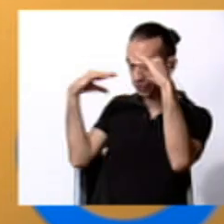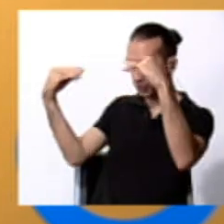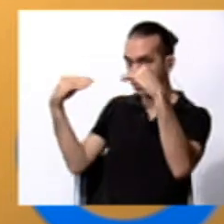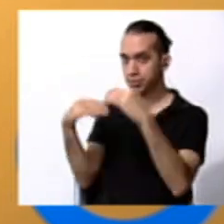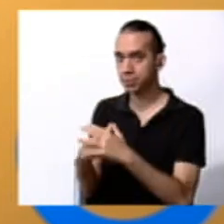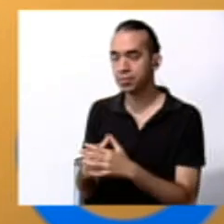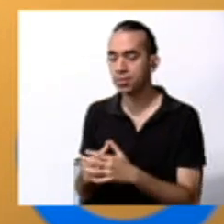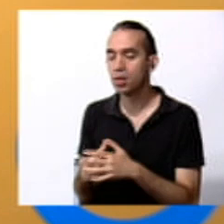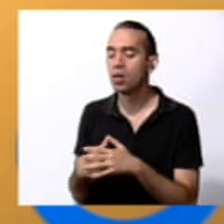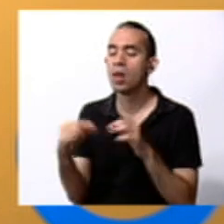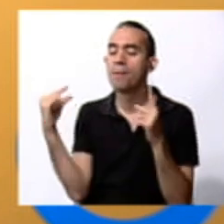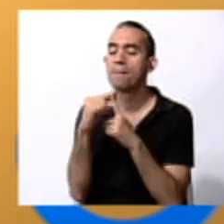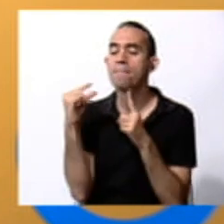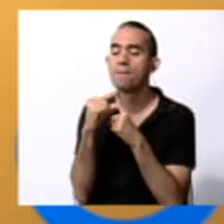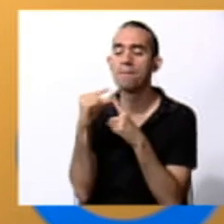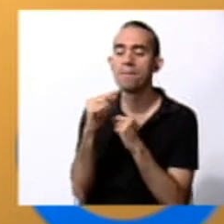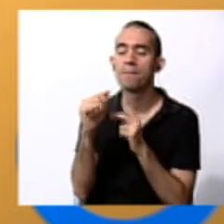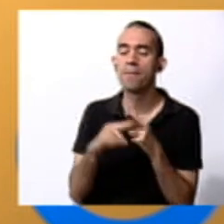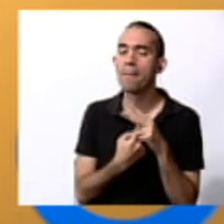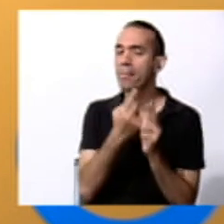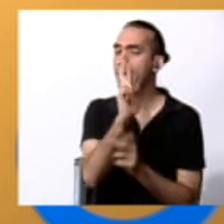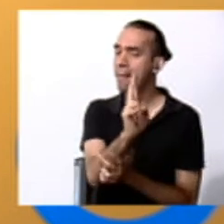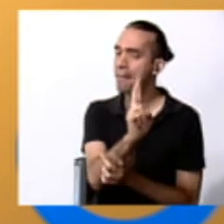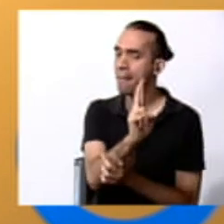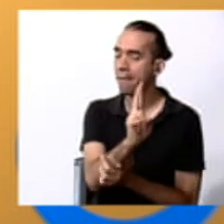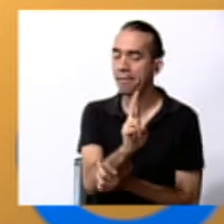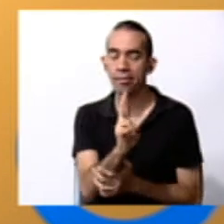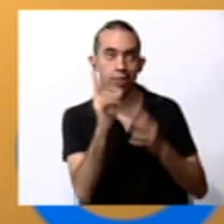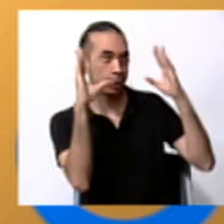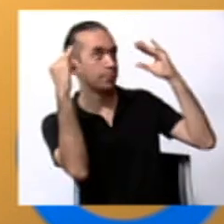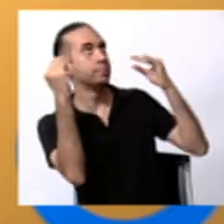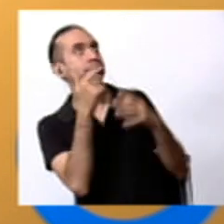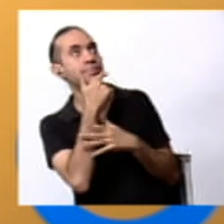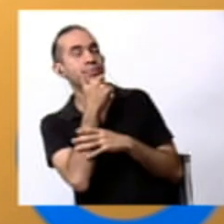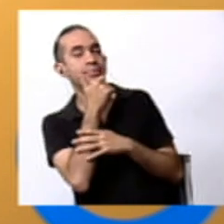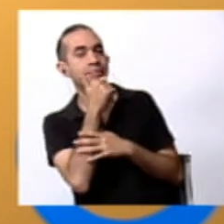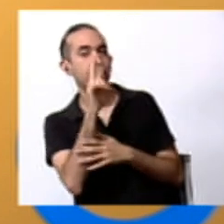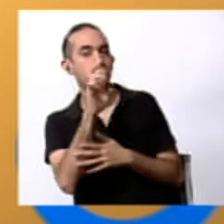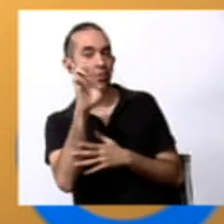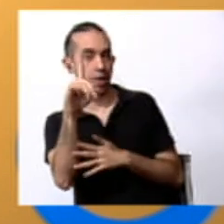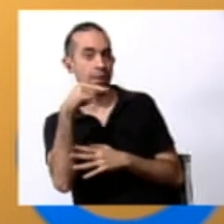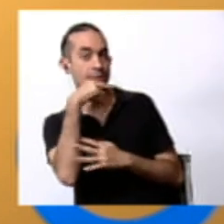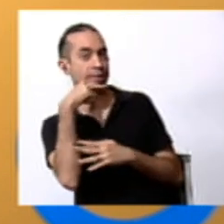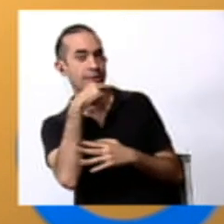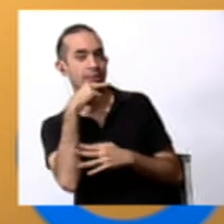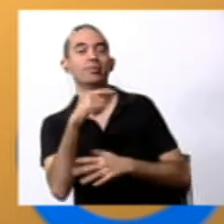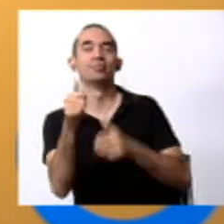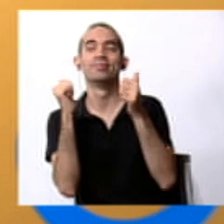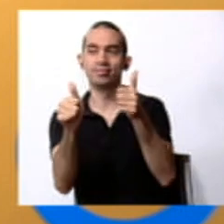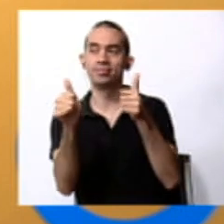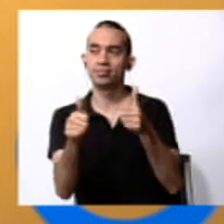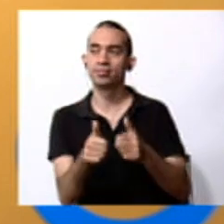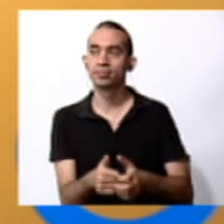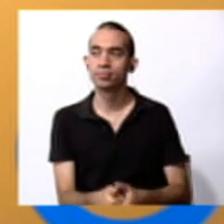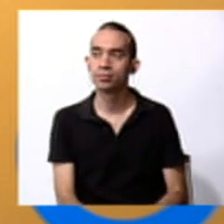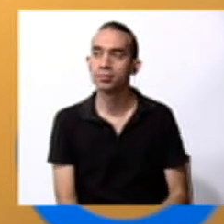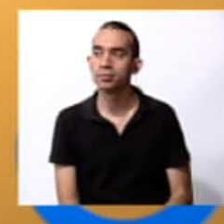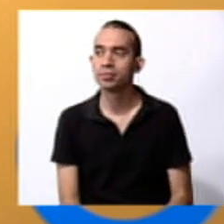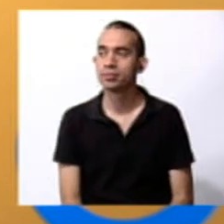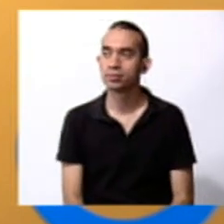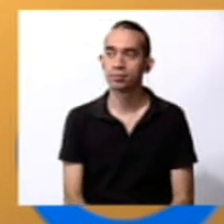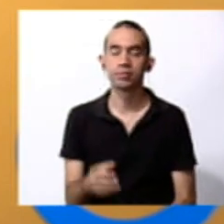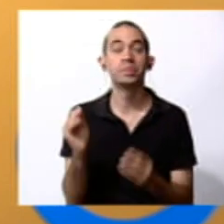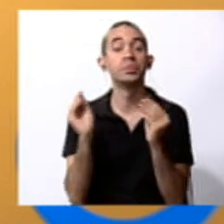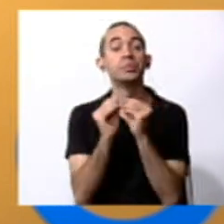What words begin with letter R? Red. Yes, very good. Also,